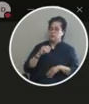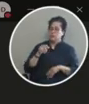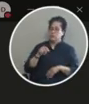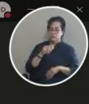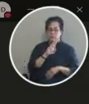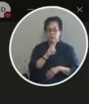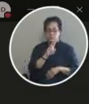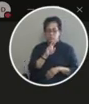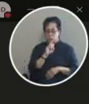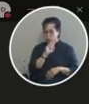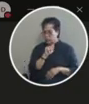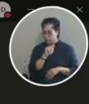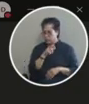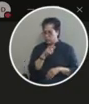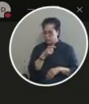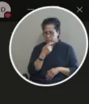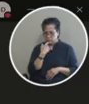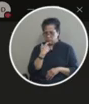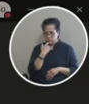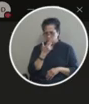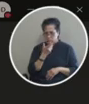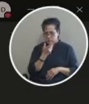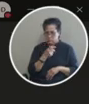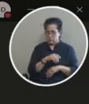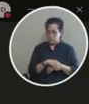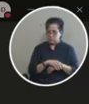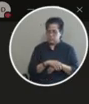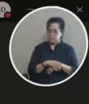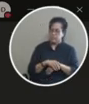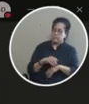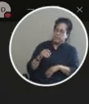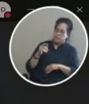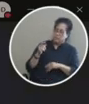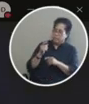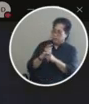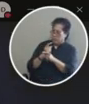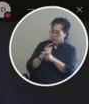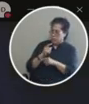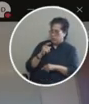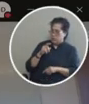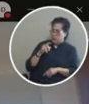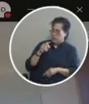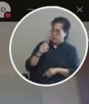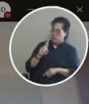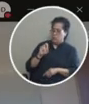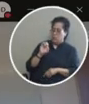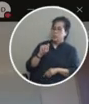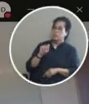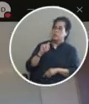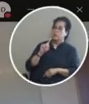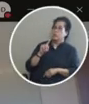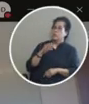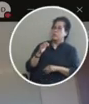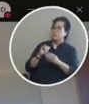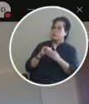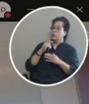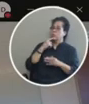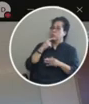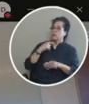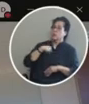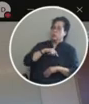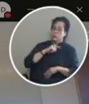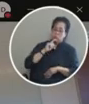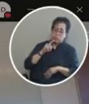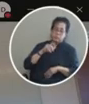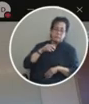Robert Cortinas had some comments he wanted to add. Yes, sir. Thank you. So one of the things that I just wanted to reiterate was that we are taking